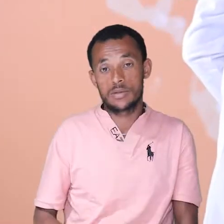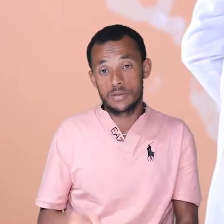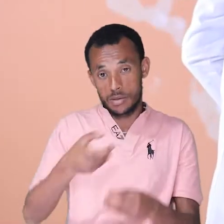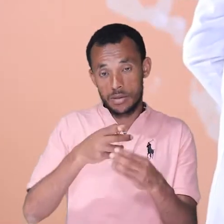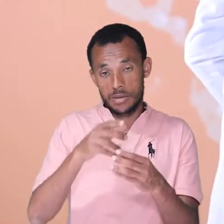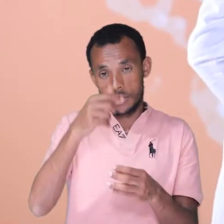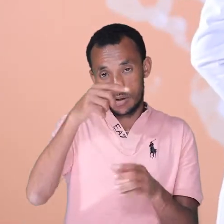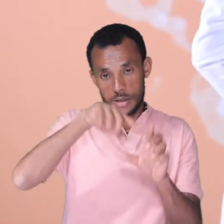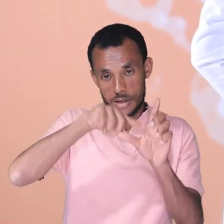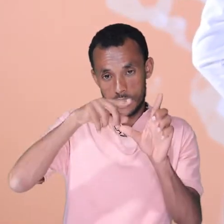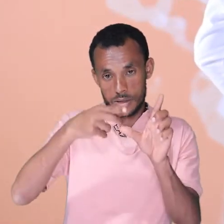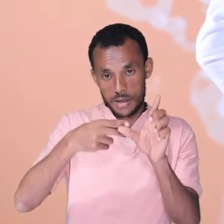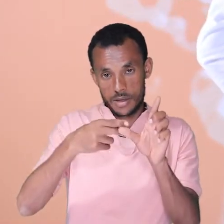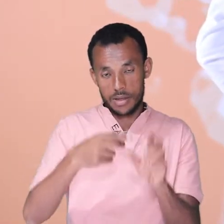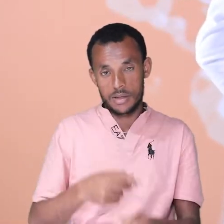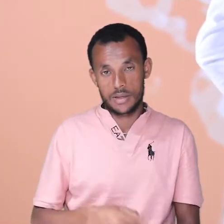Angle